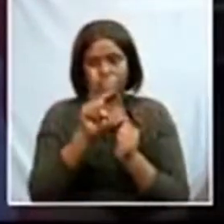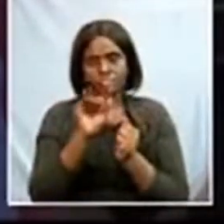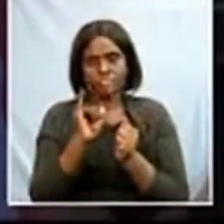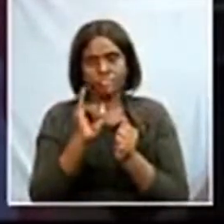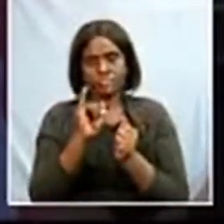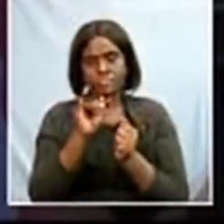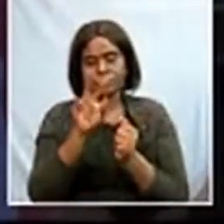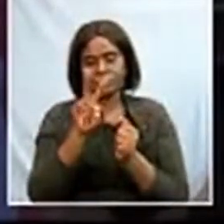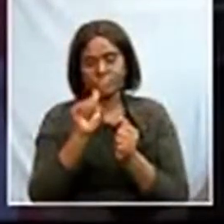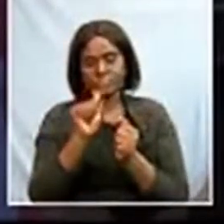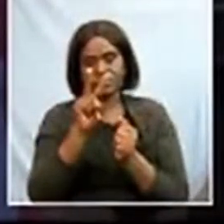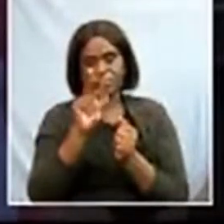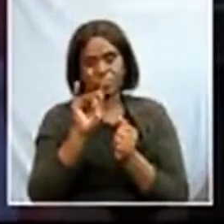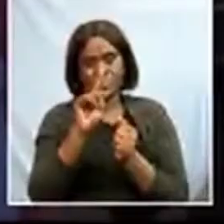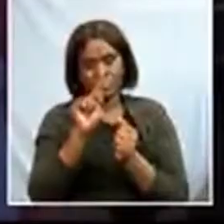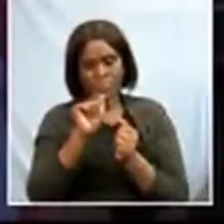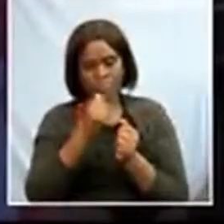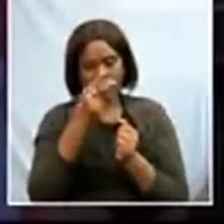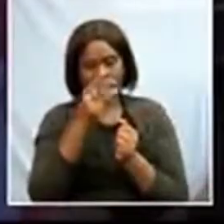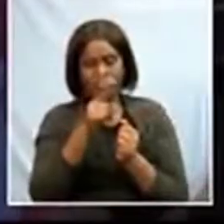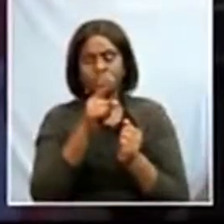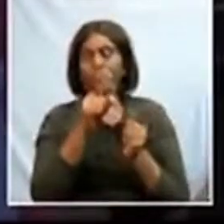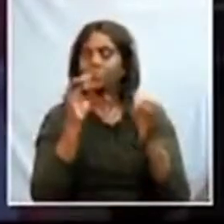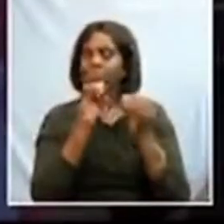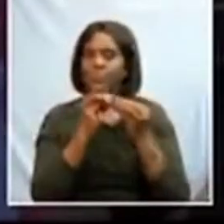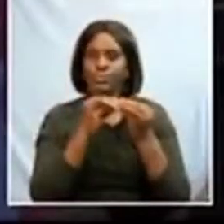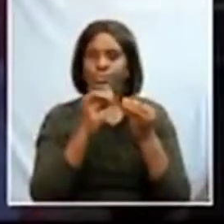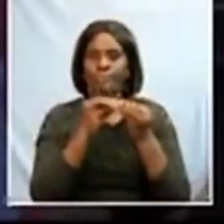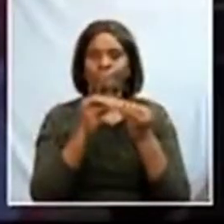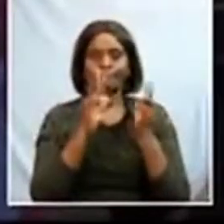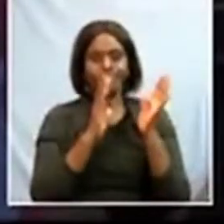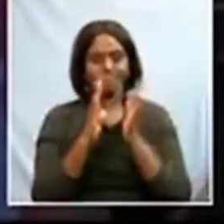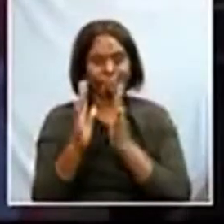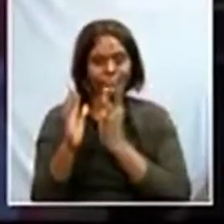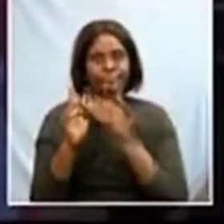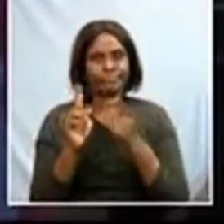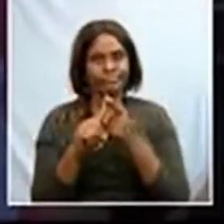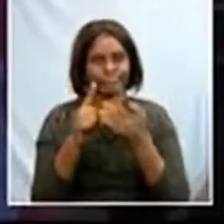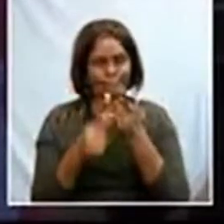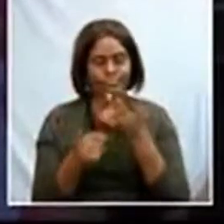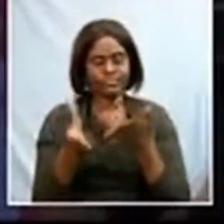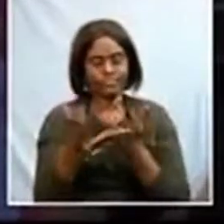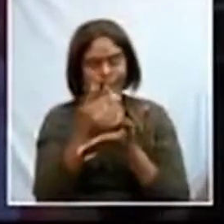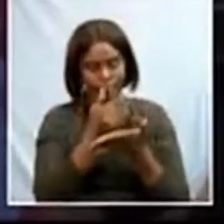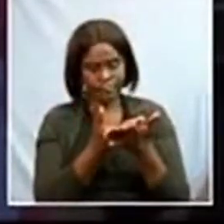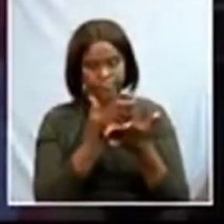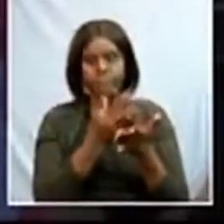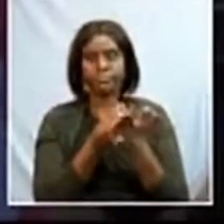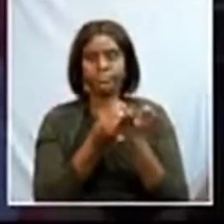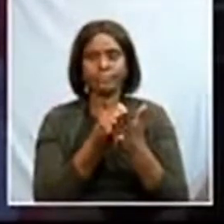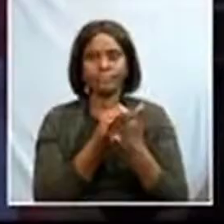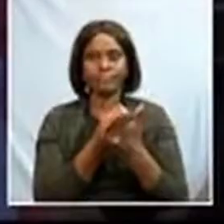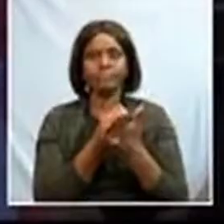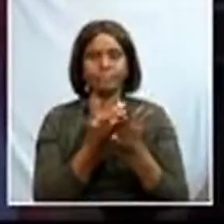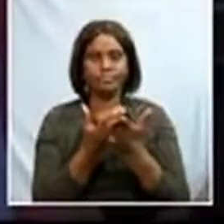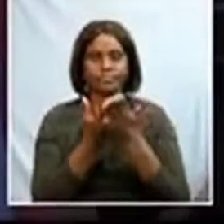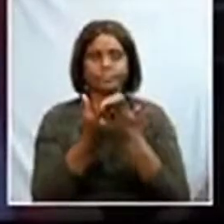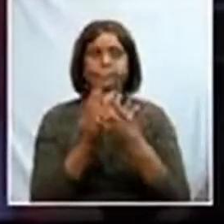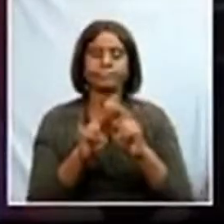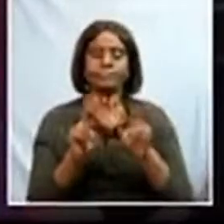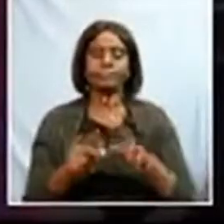not be refunded. So this we are seeing as the most viable option to collect that money. I submit,